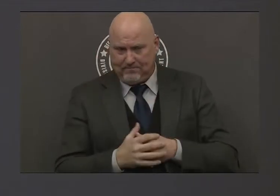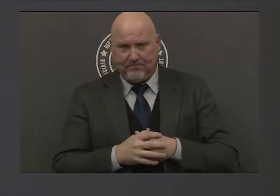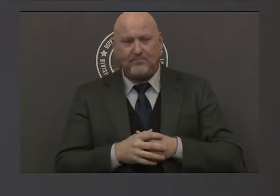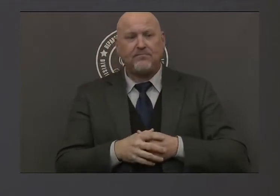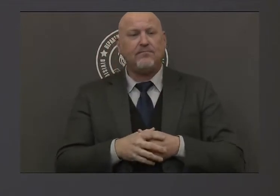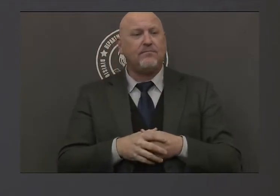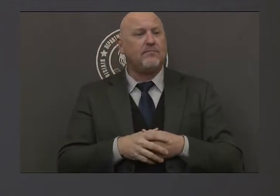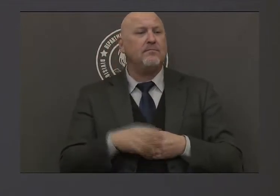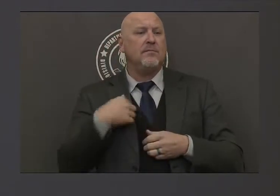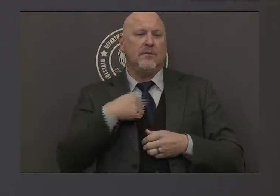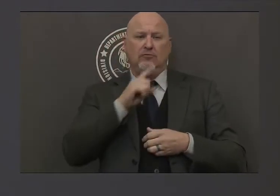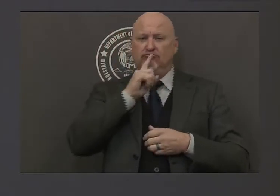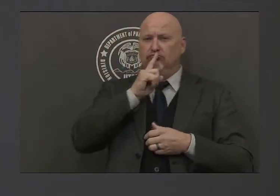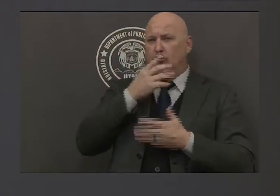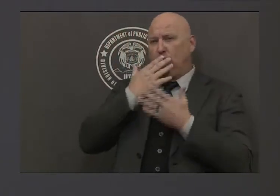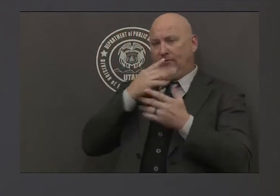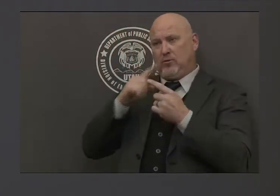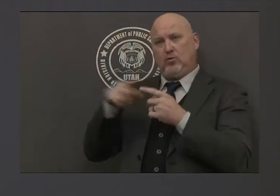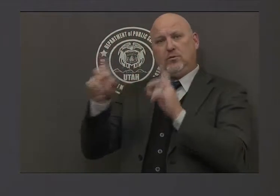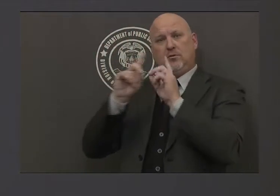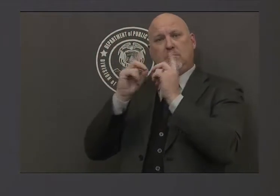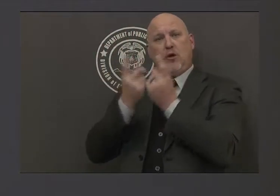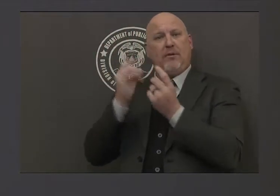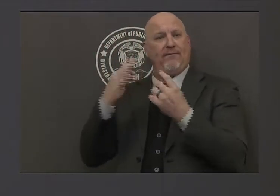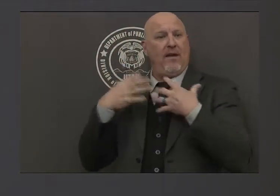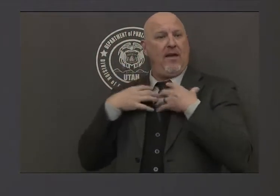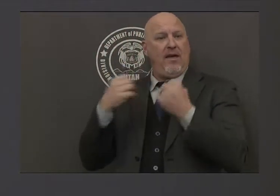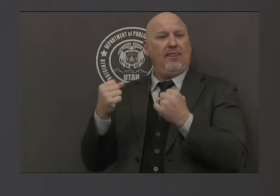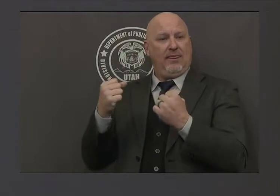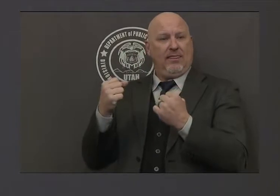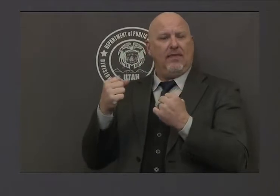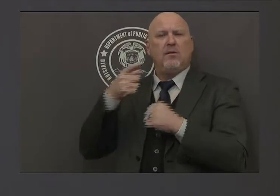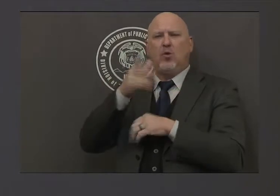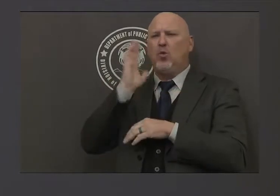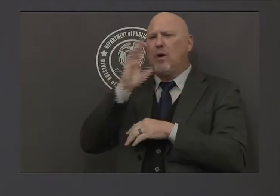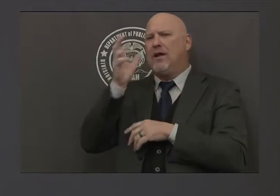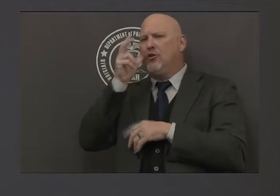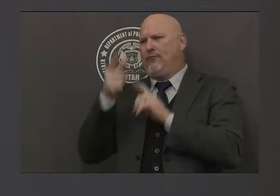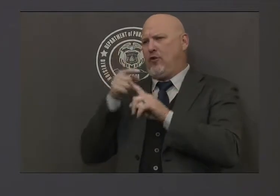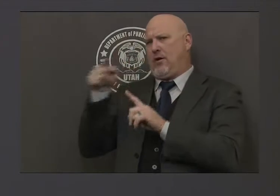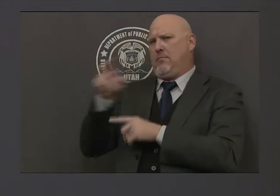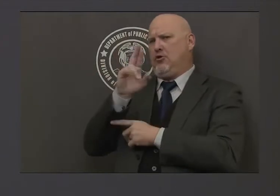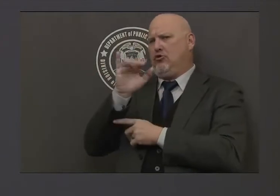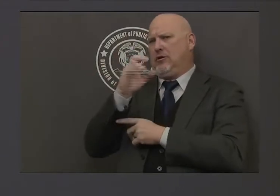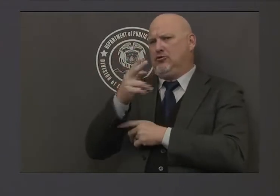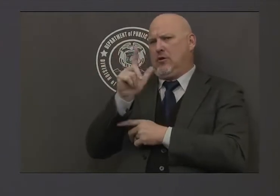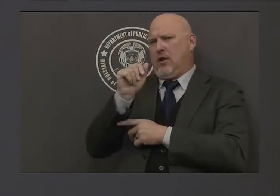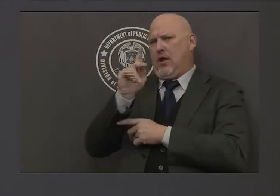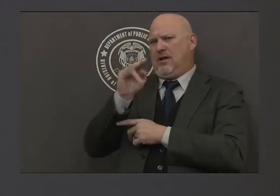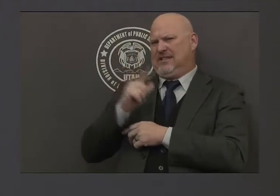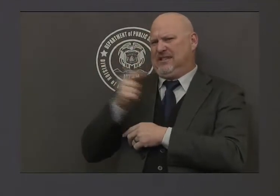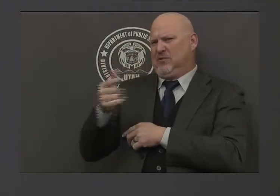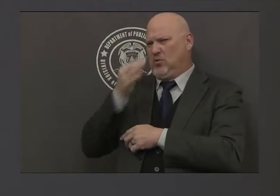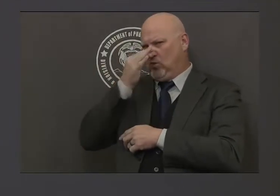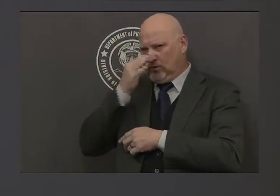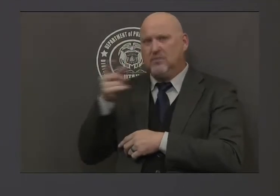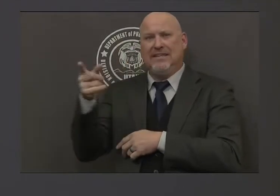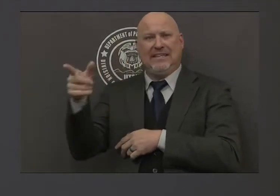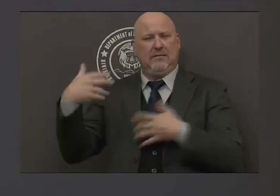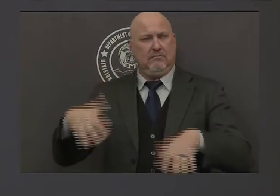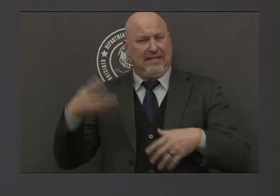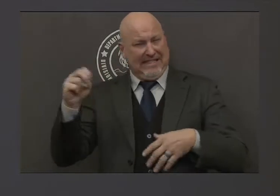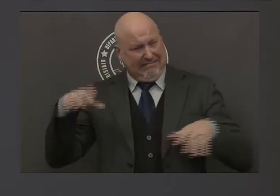Department of Health, and you're going to be hearing from Rich Lakin in just a moment for his incredible leadership. This is the last month has just